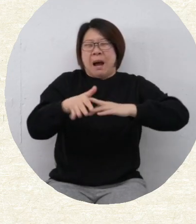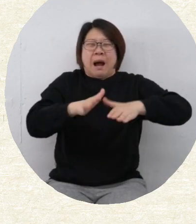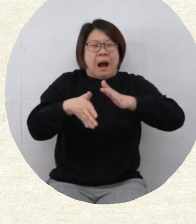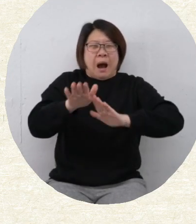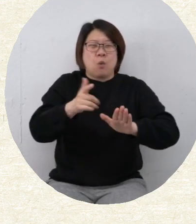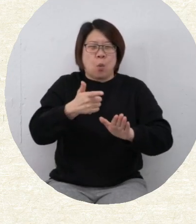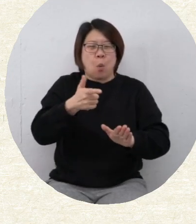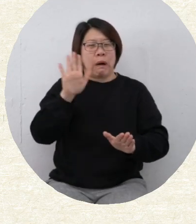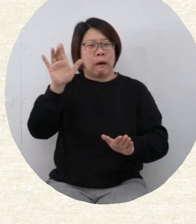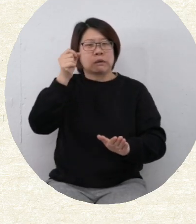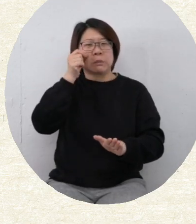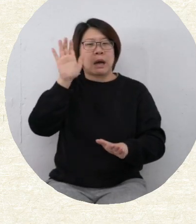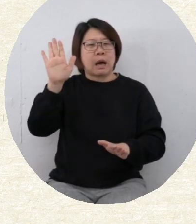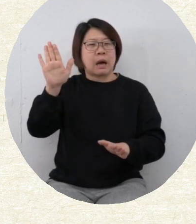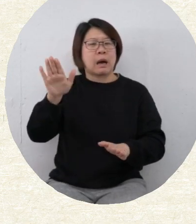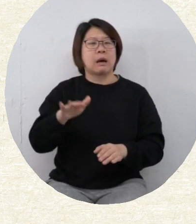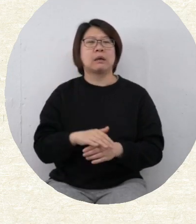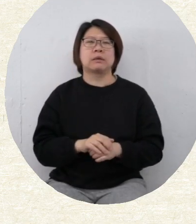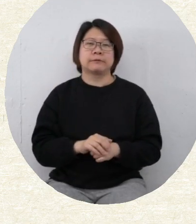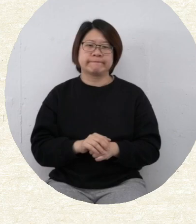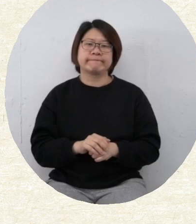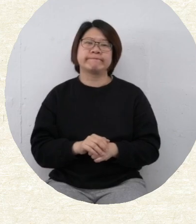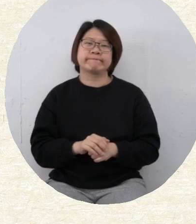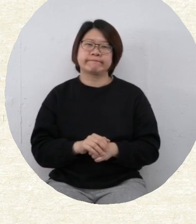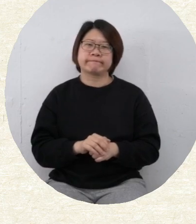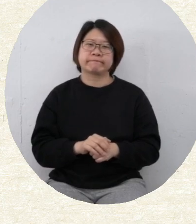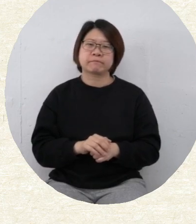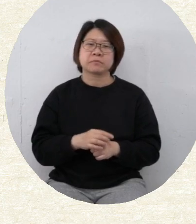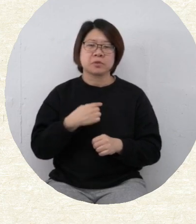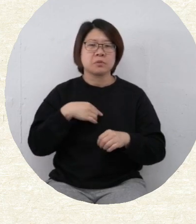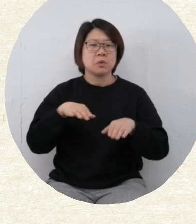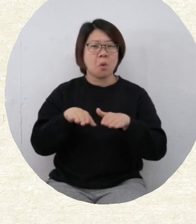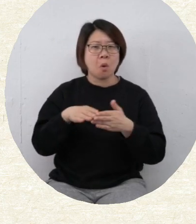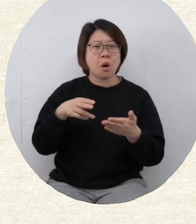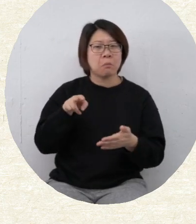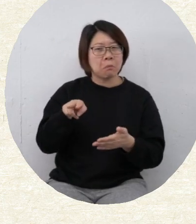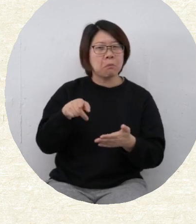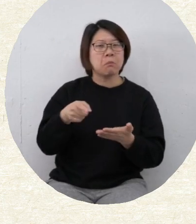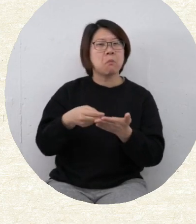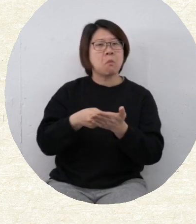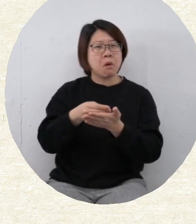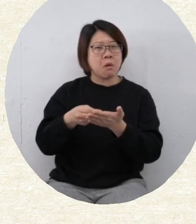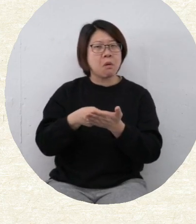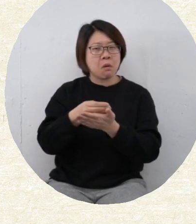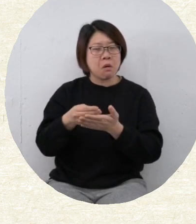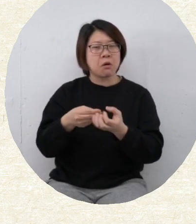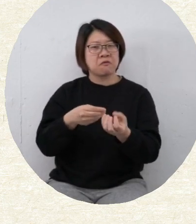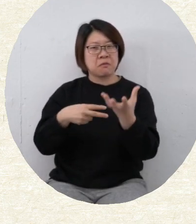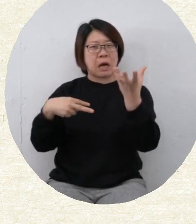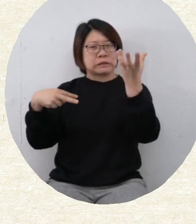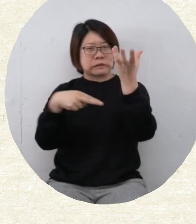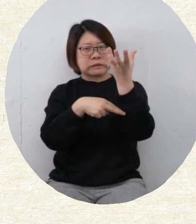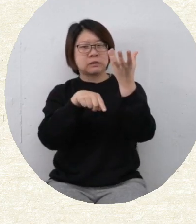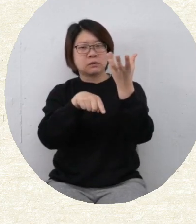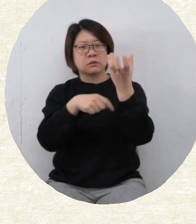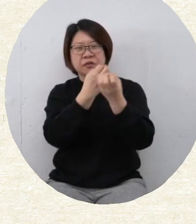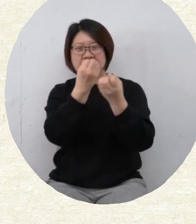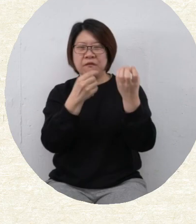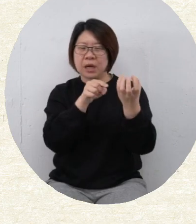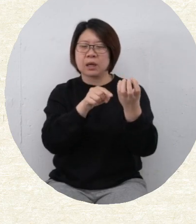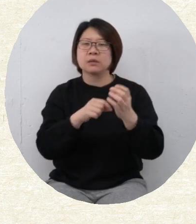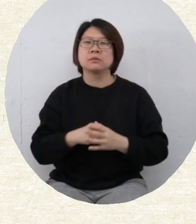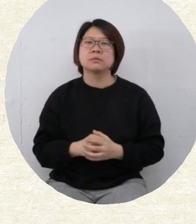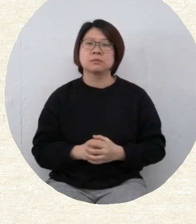you often recognize things or notice things. And I don't know if you've,